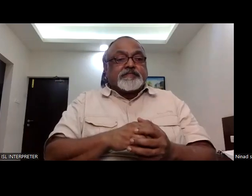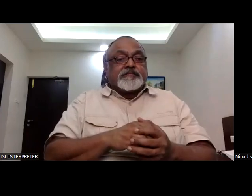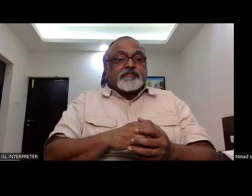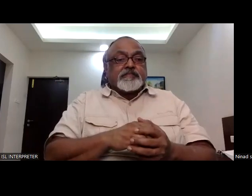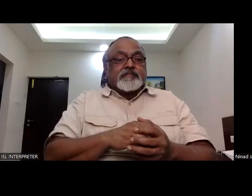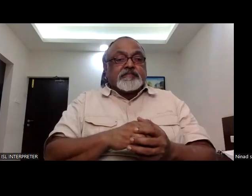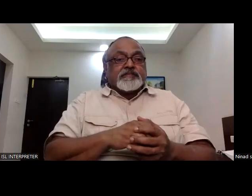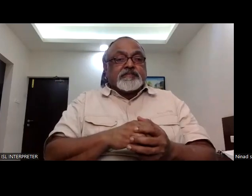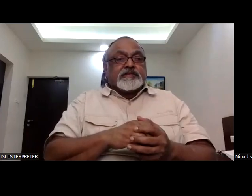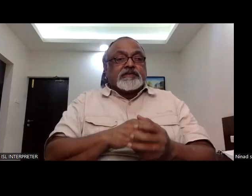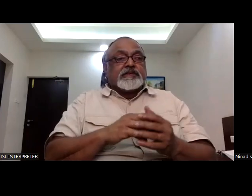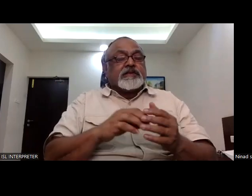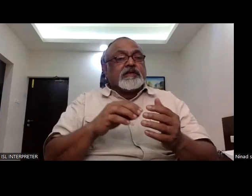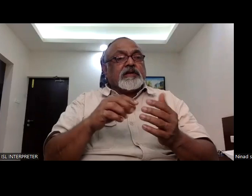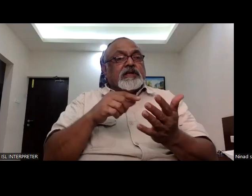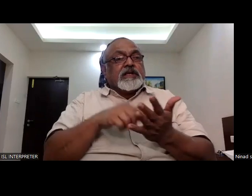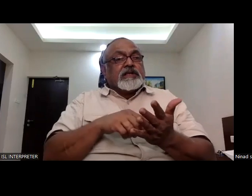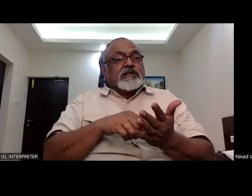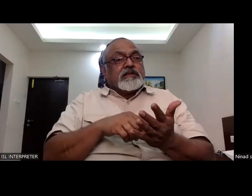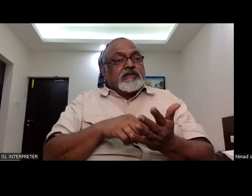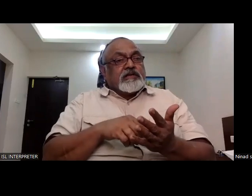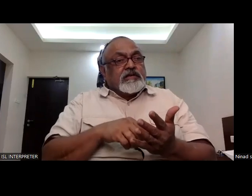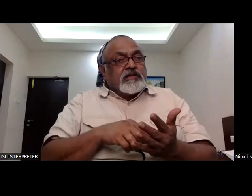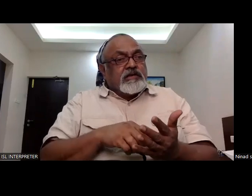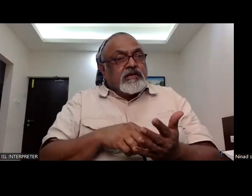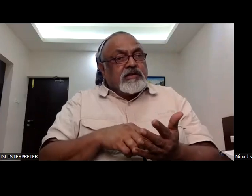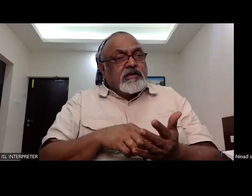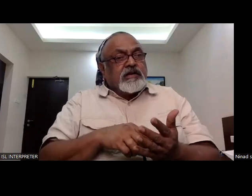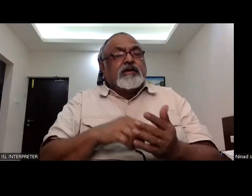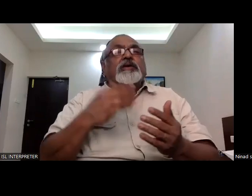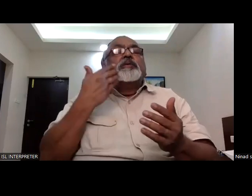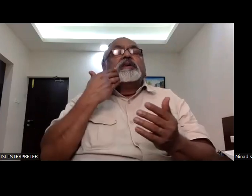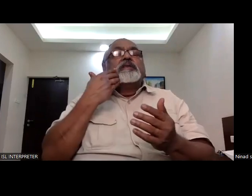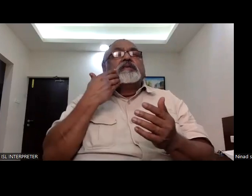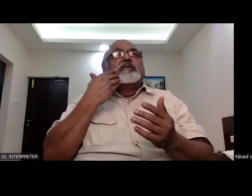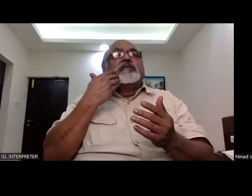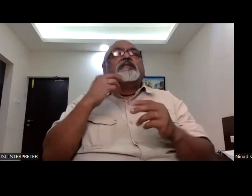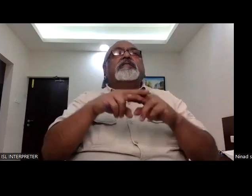feels very, very shocked and bewildered with the child is born with disability.